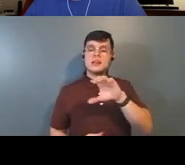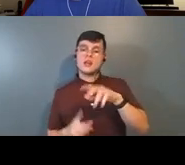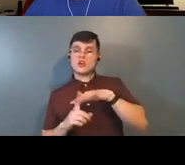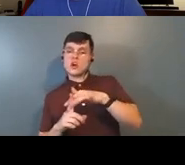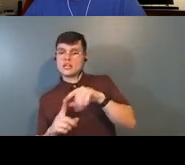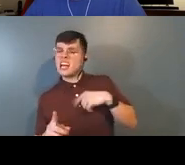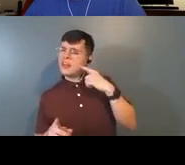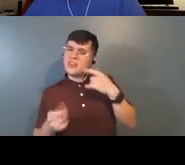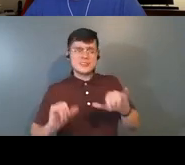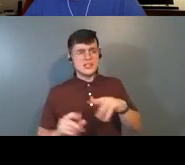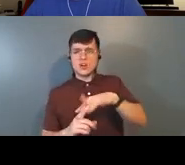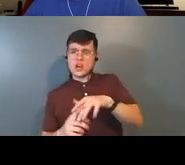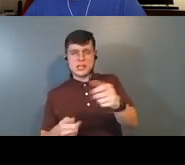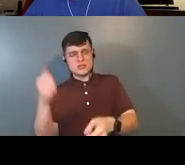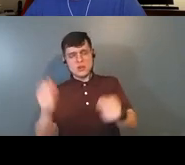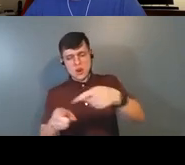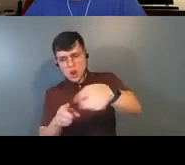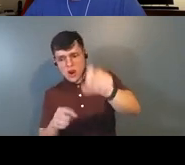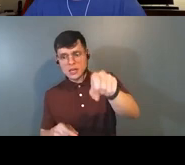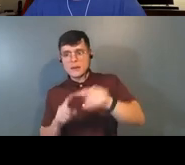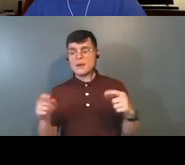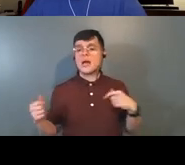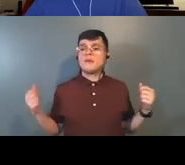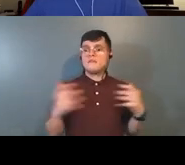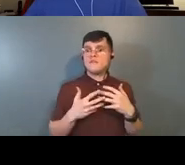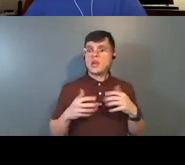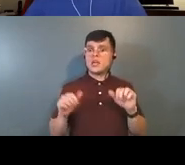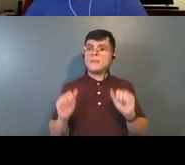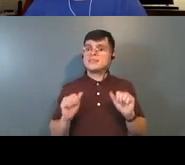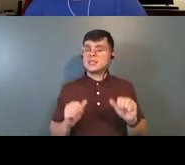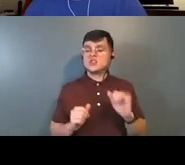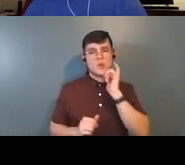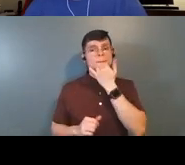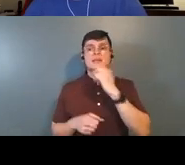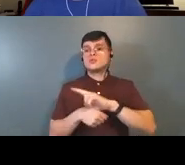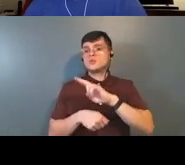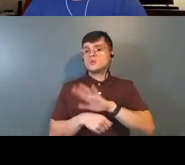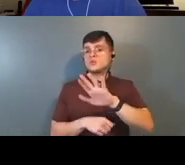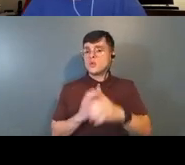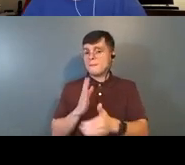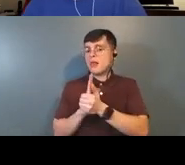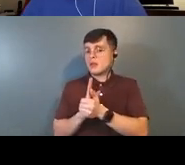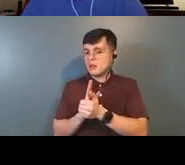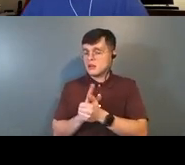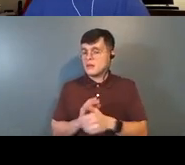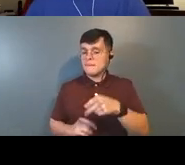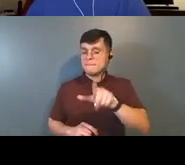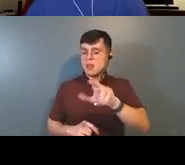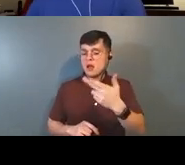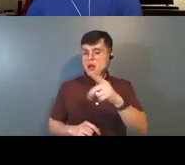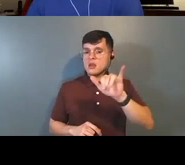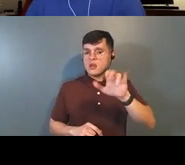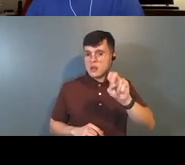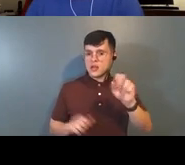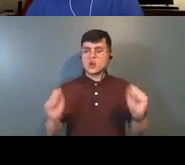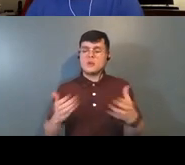cars context, but Matt, I am afraid of potential misuse of your plugin, right? And it could be easy